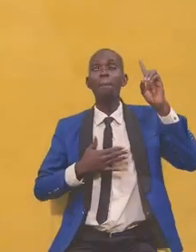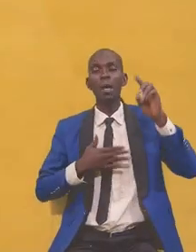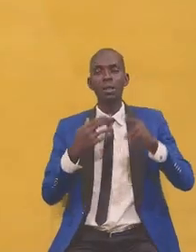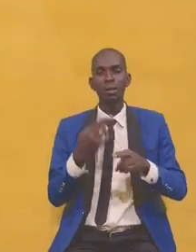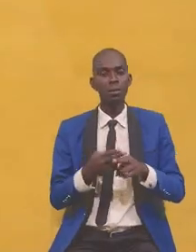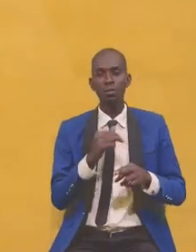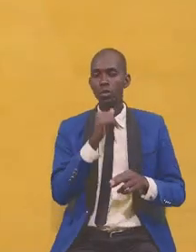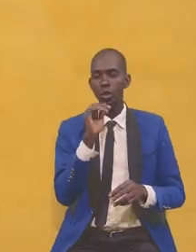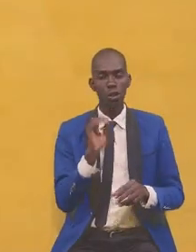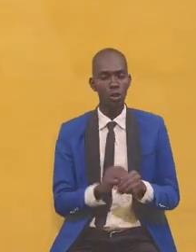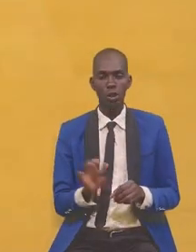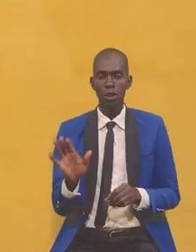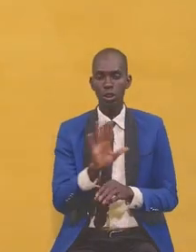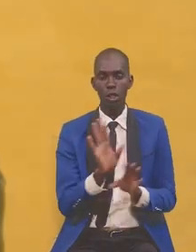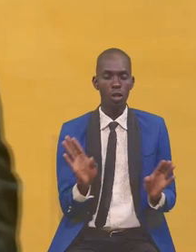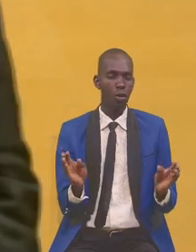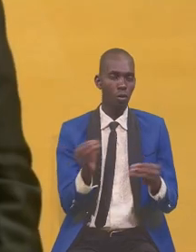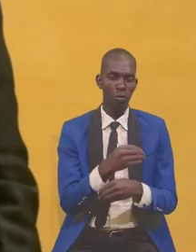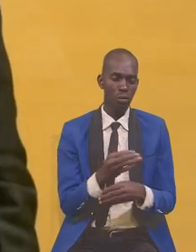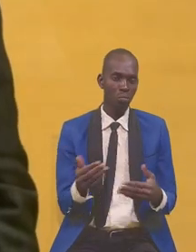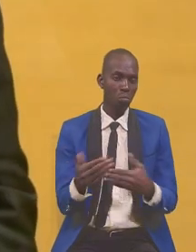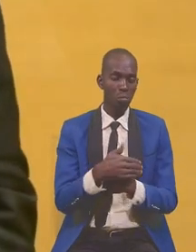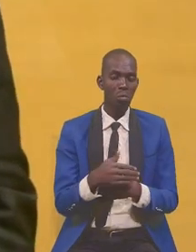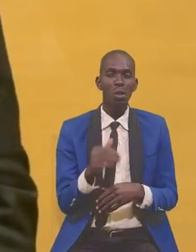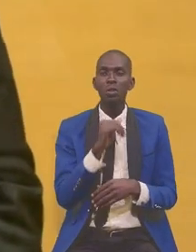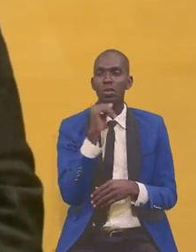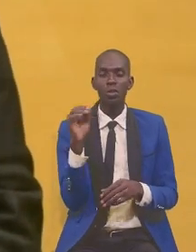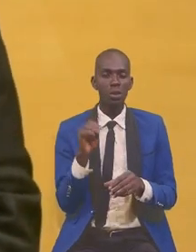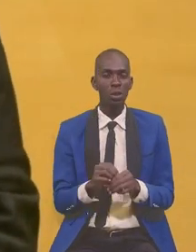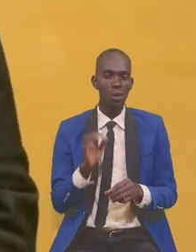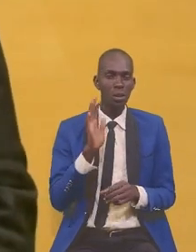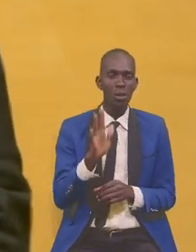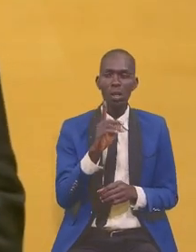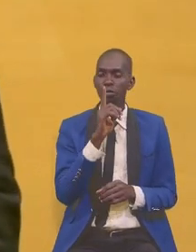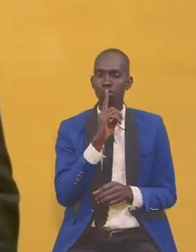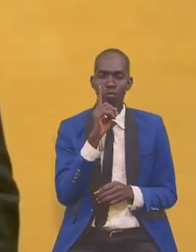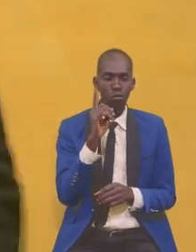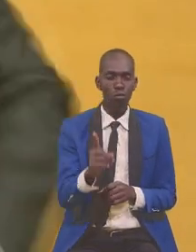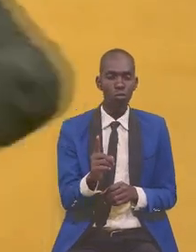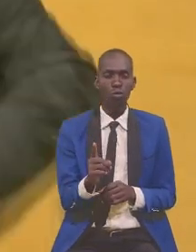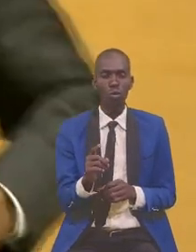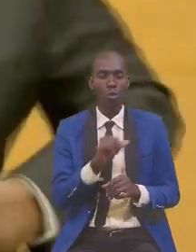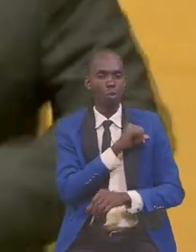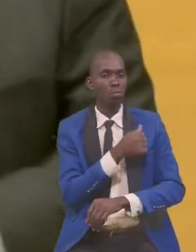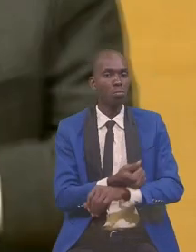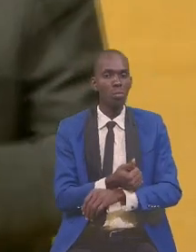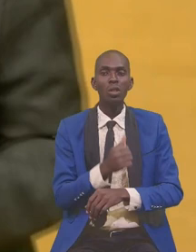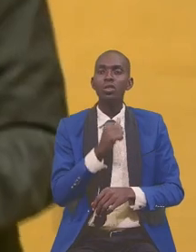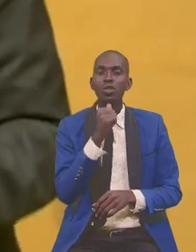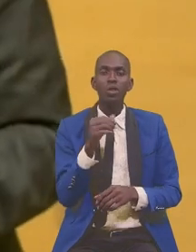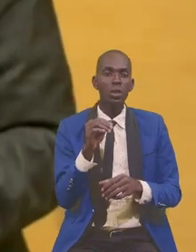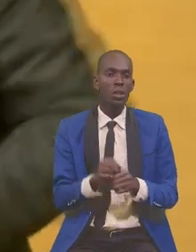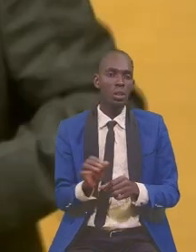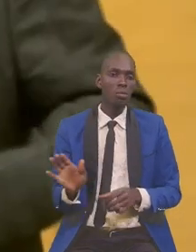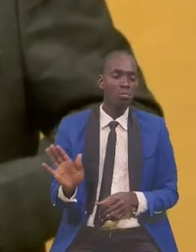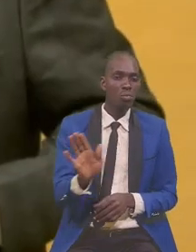their office, not in their original authority, not in